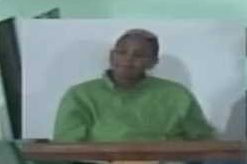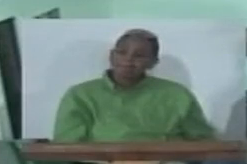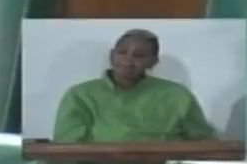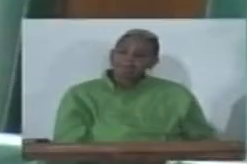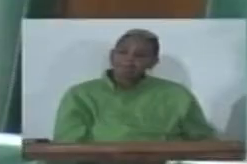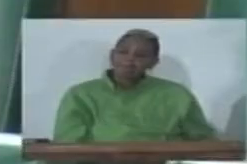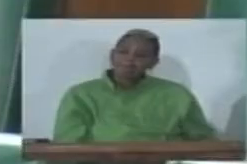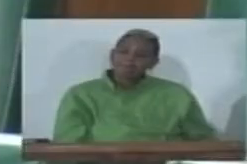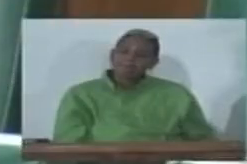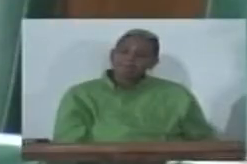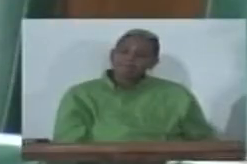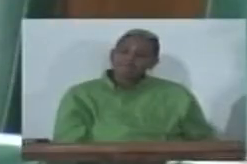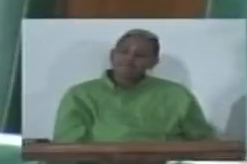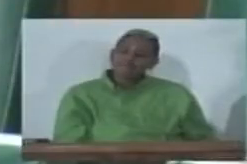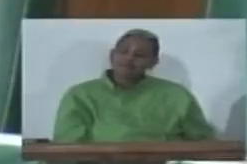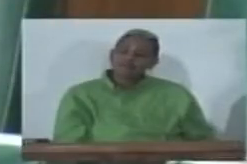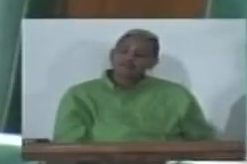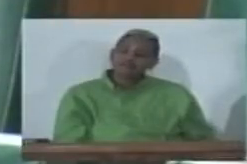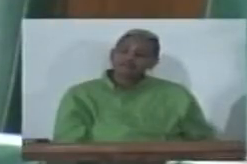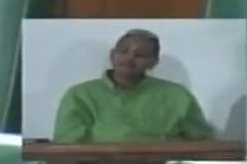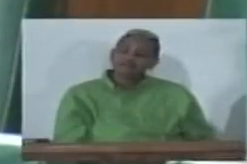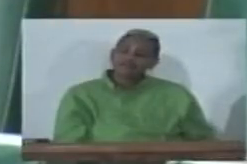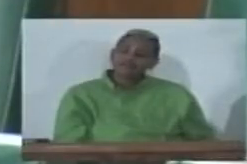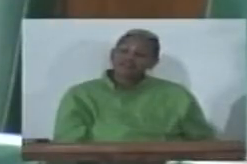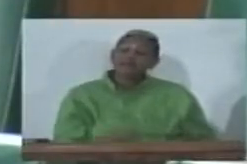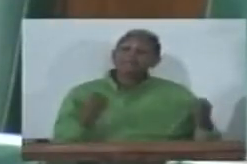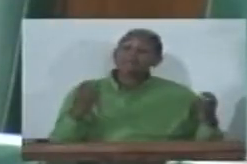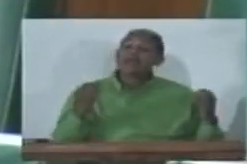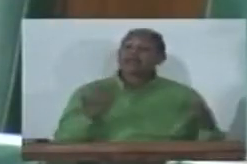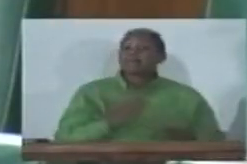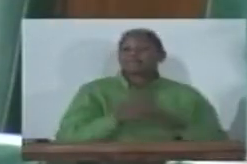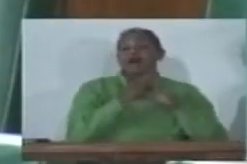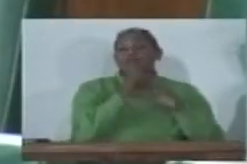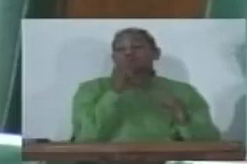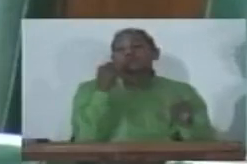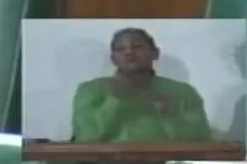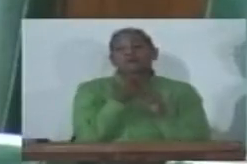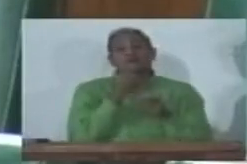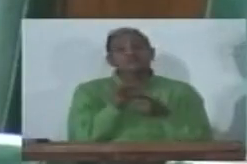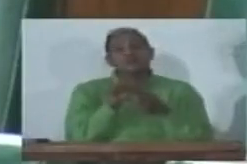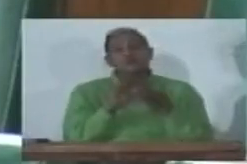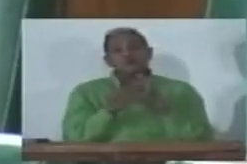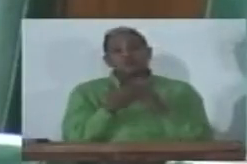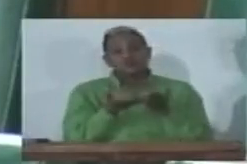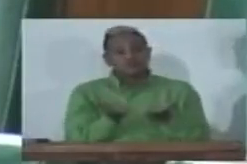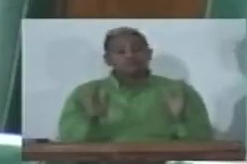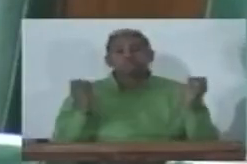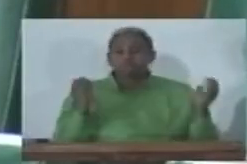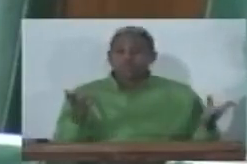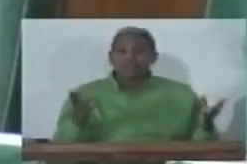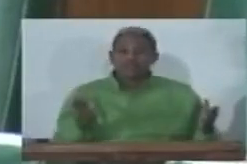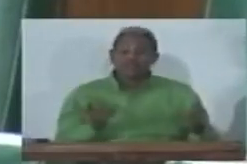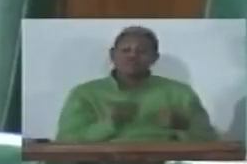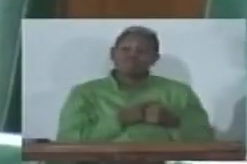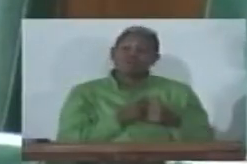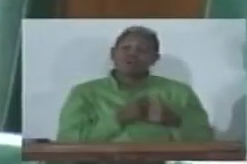Mr. President, there are many barriers that affect persons with disability. The first one that comes to my mind